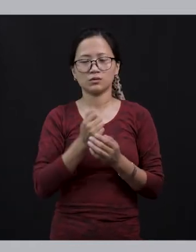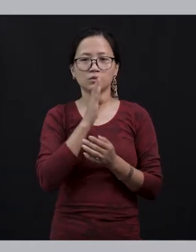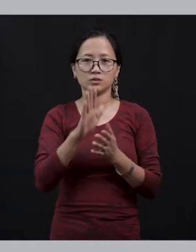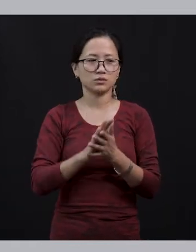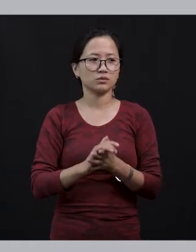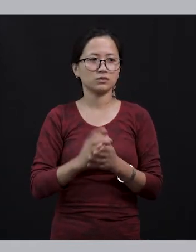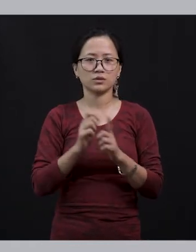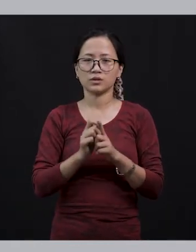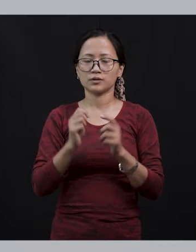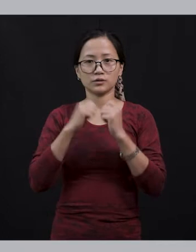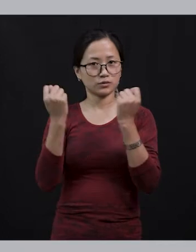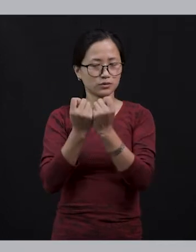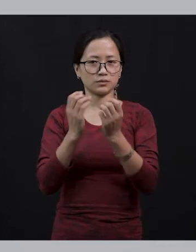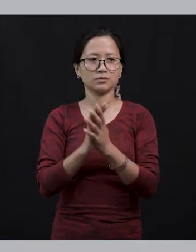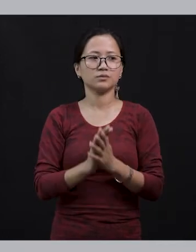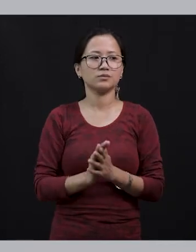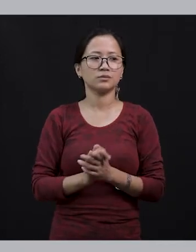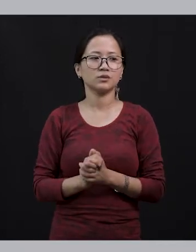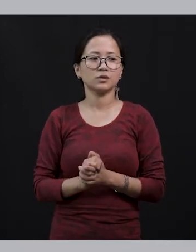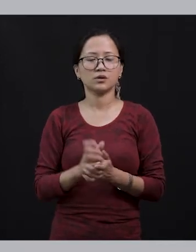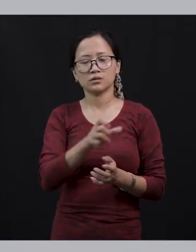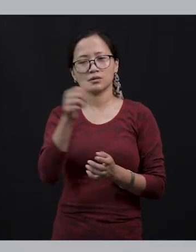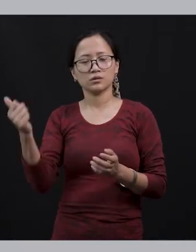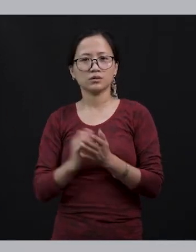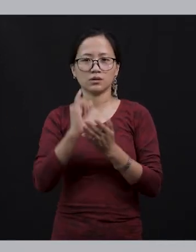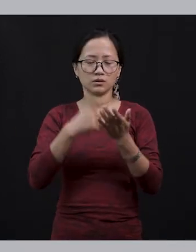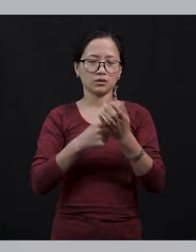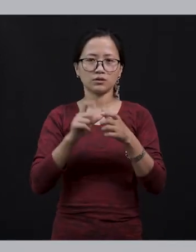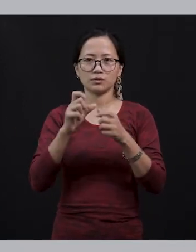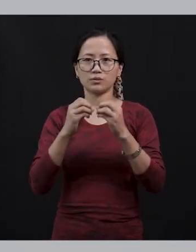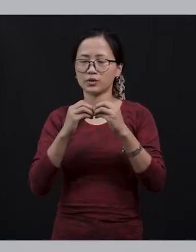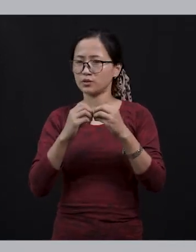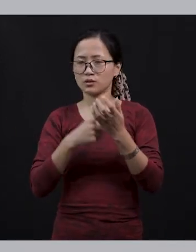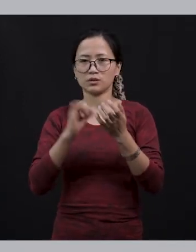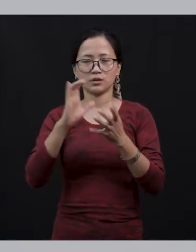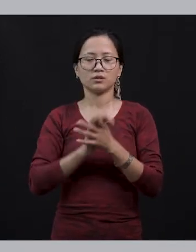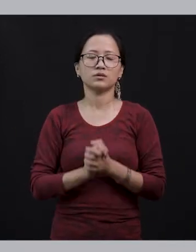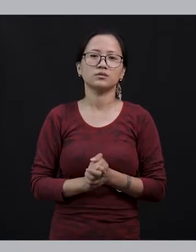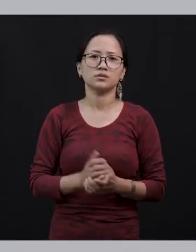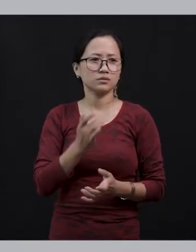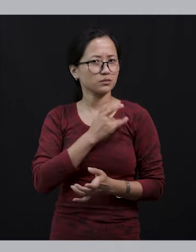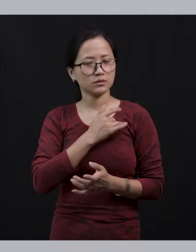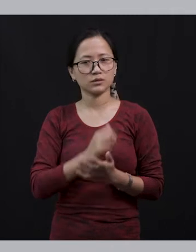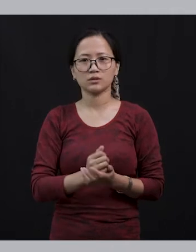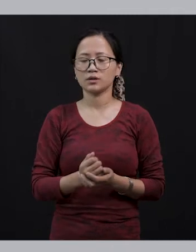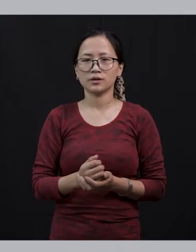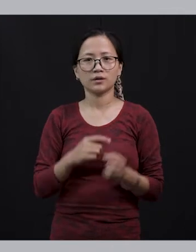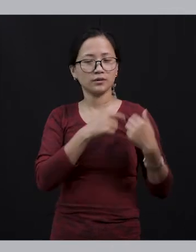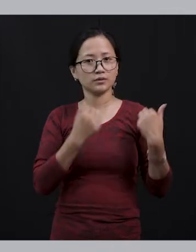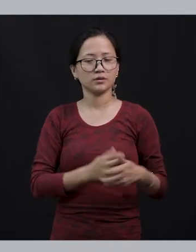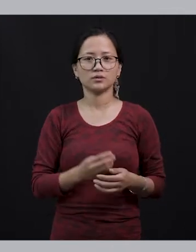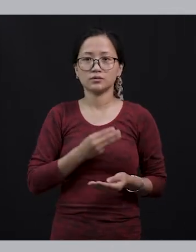tribe, and the others were from Ilabari tribe of Turks. He was a kind-hearted and a generous ruler. He